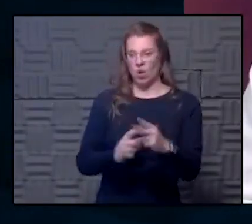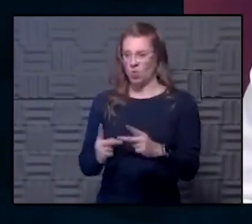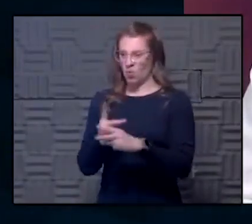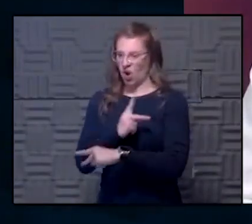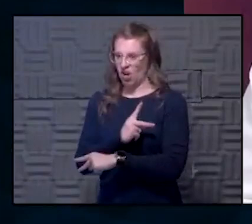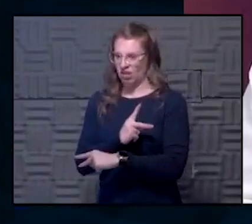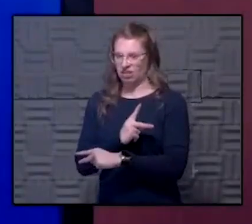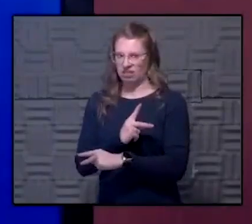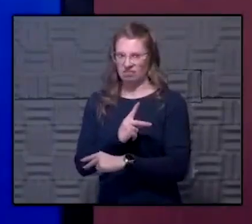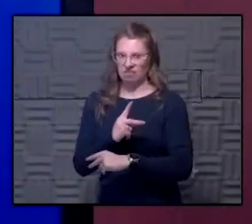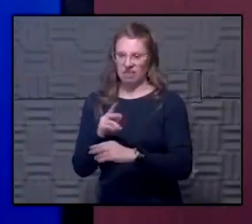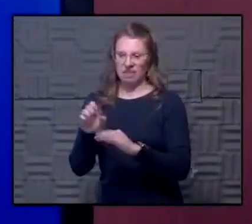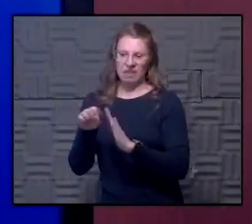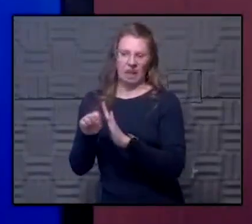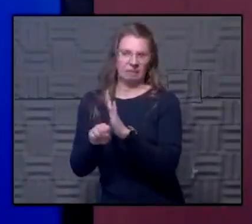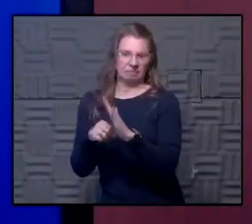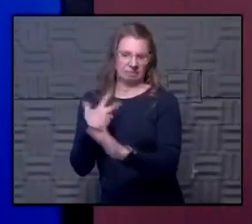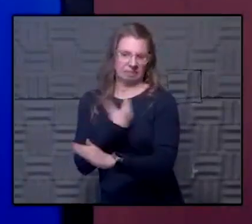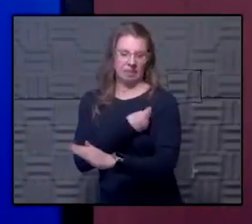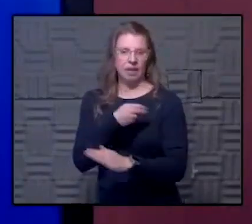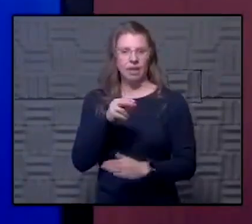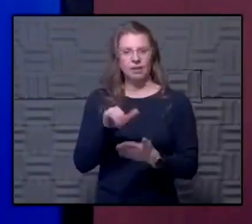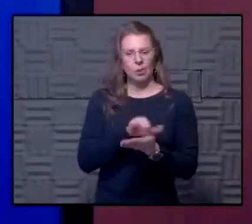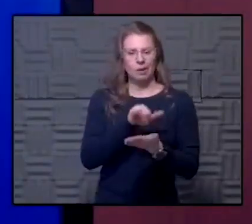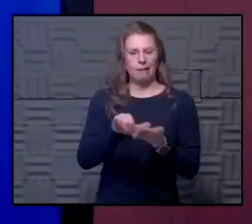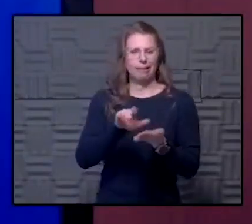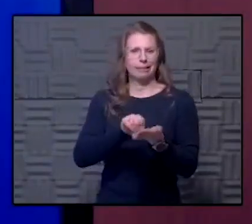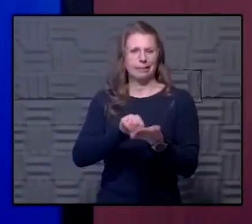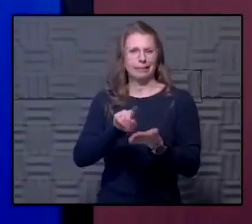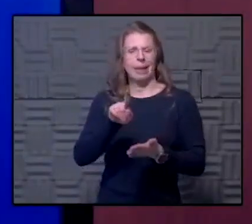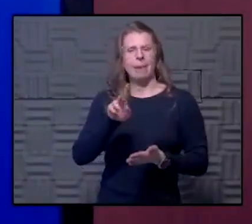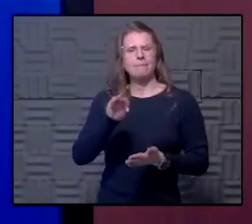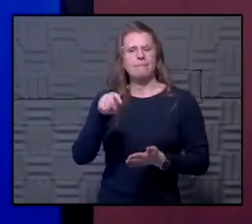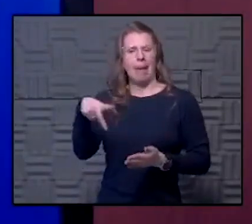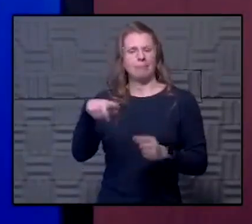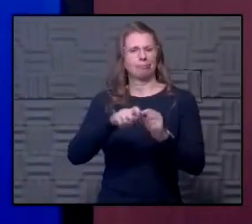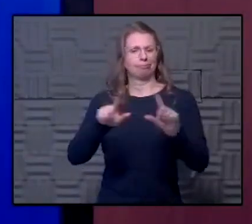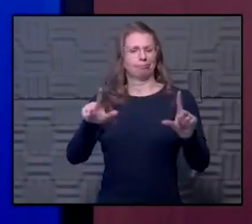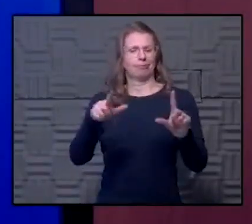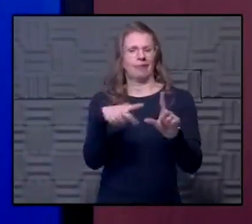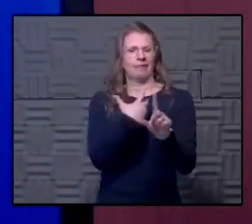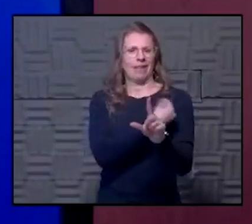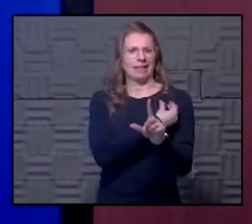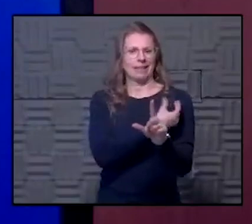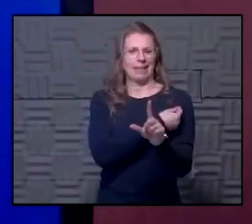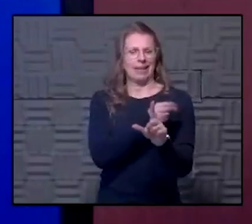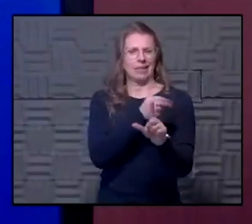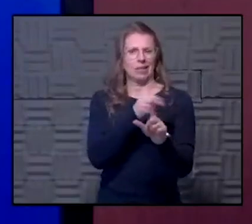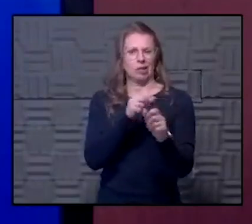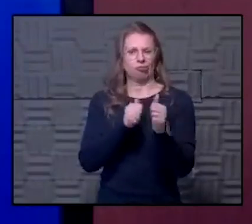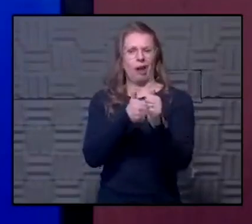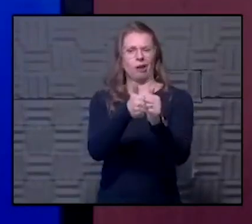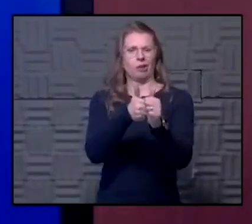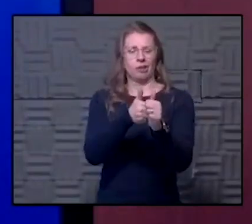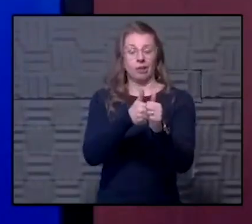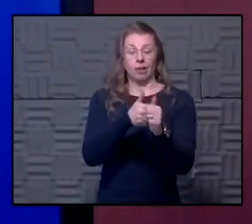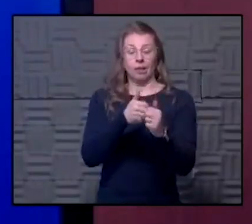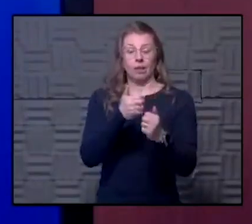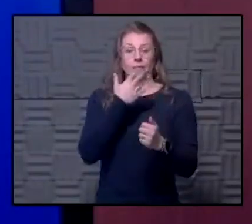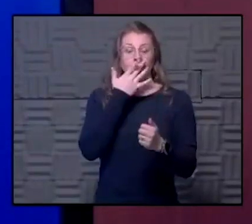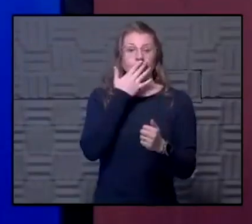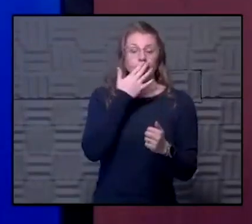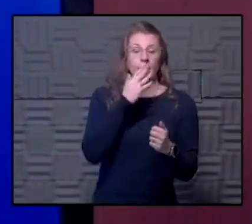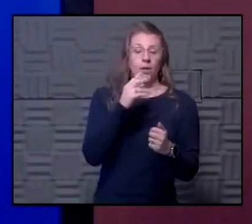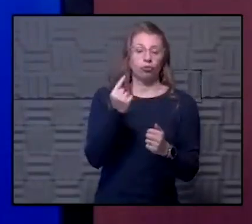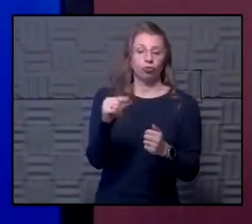worst performing, if you will. If you look even at the New York Times map, the vaccine tracker map, it shades states by color,